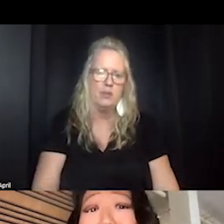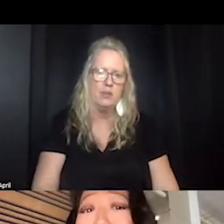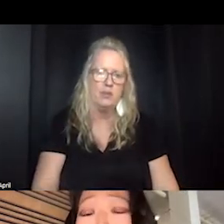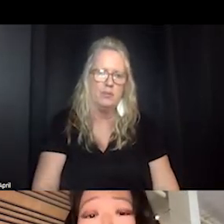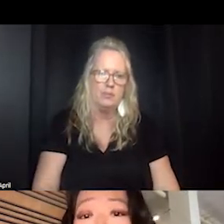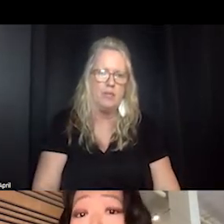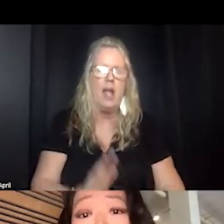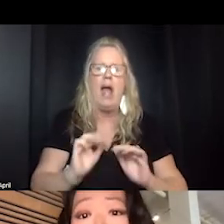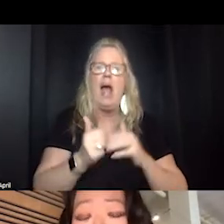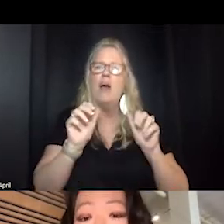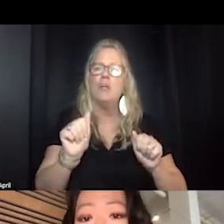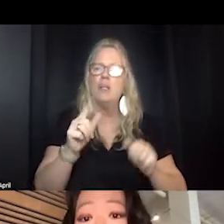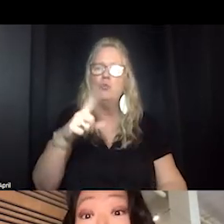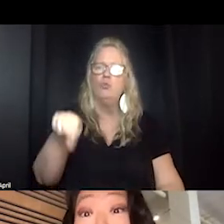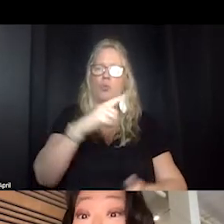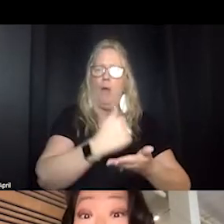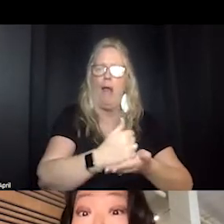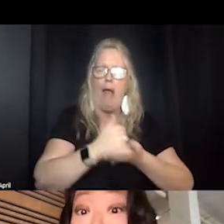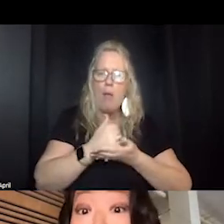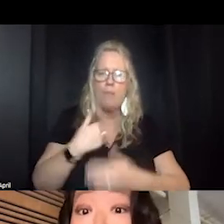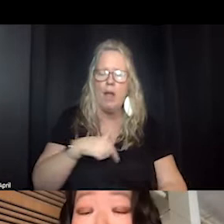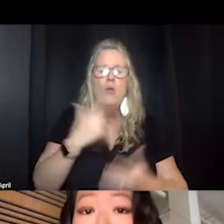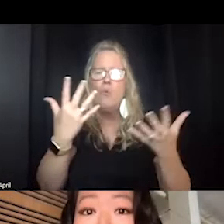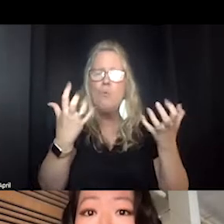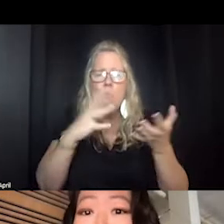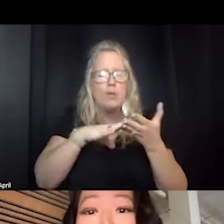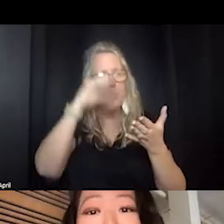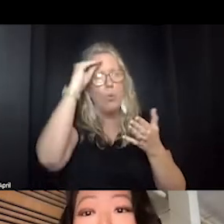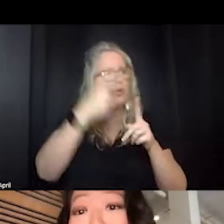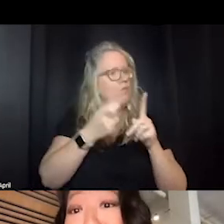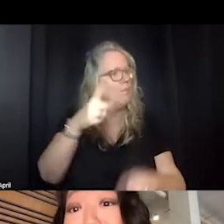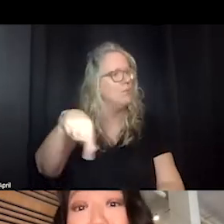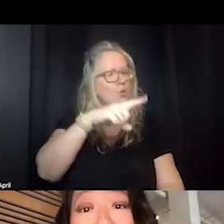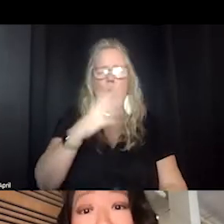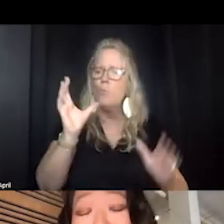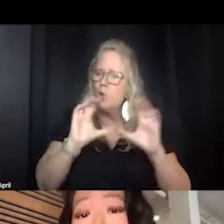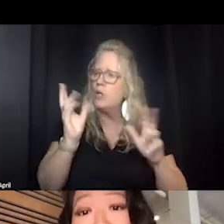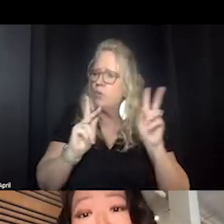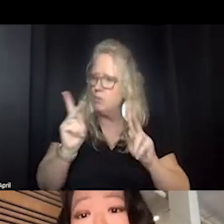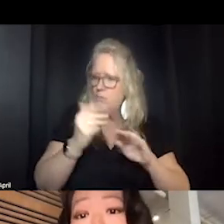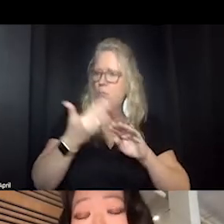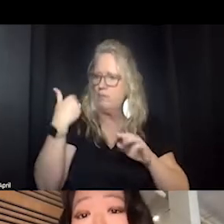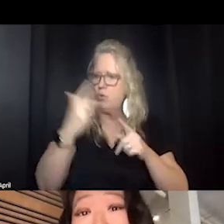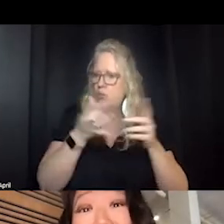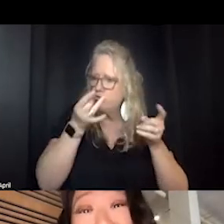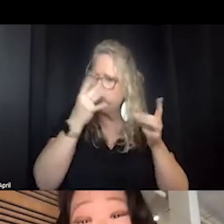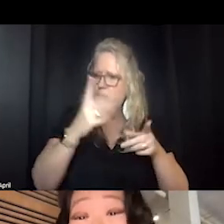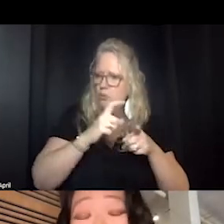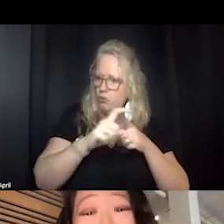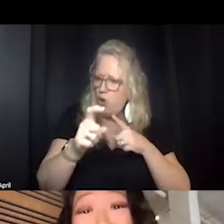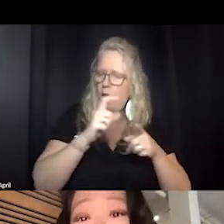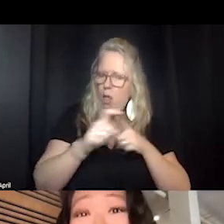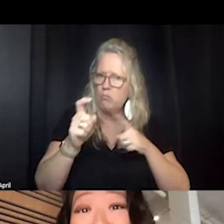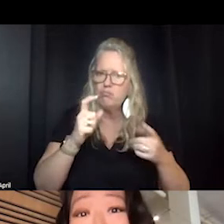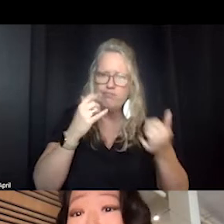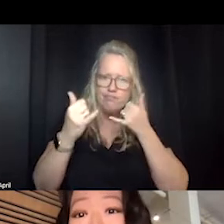And so how can you help us? We want to learn from you. We're looking for folks who have worked in crisis call taking and honestly